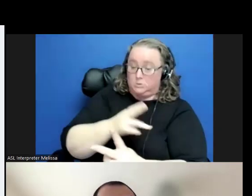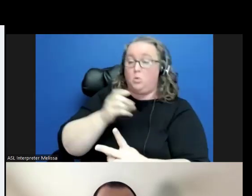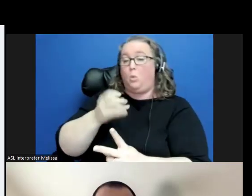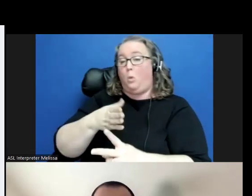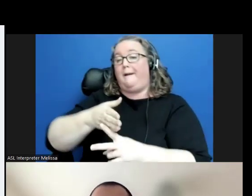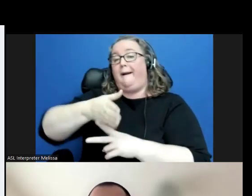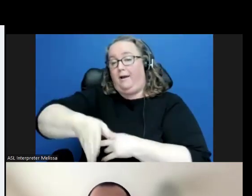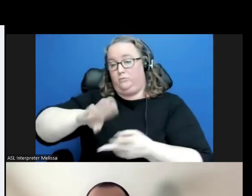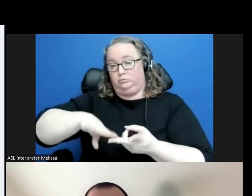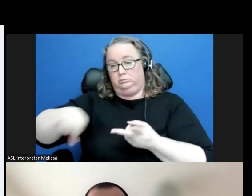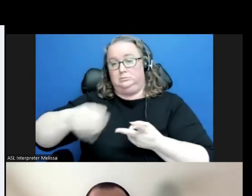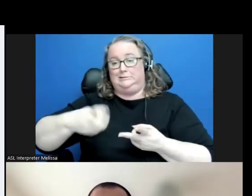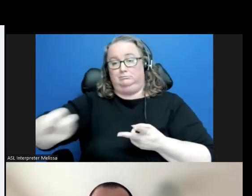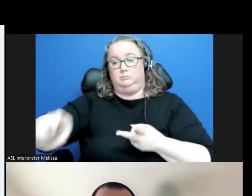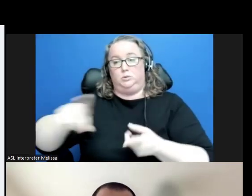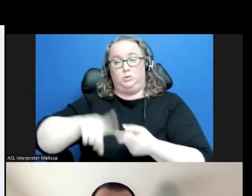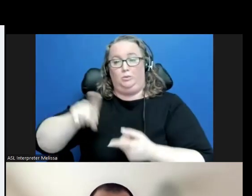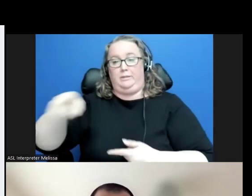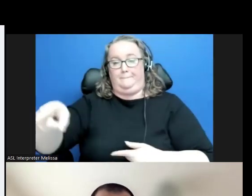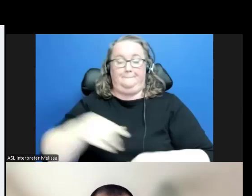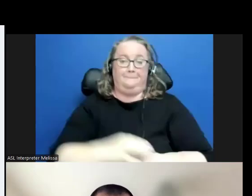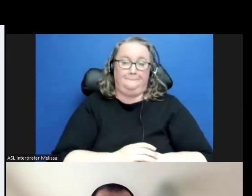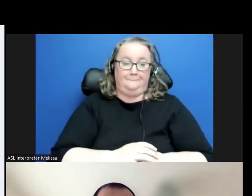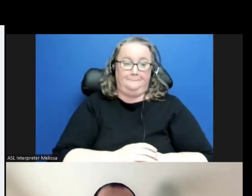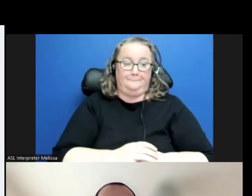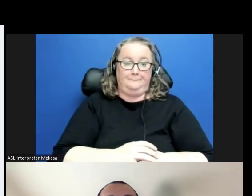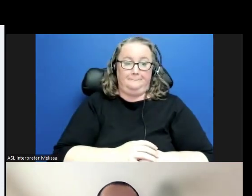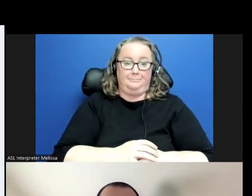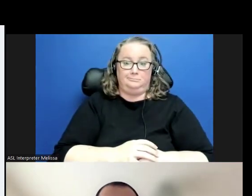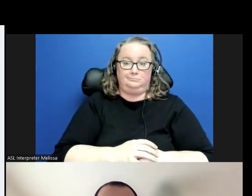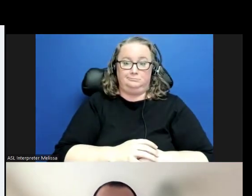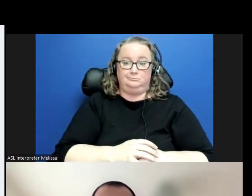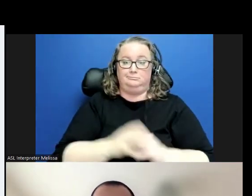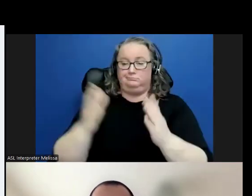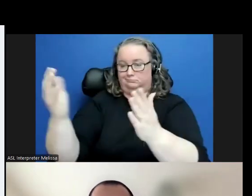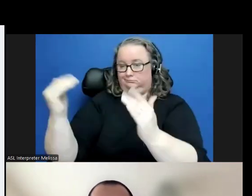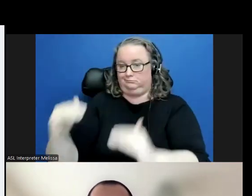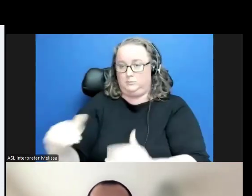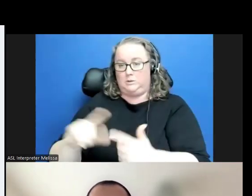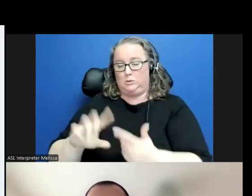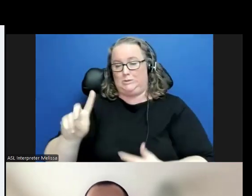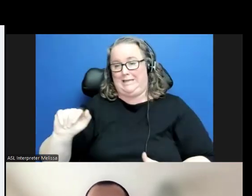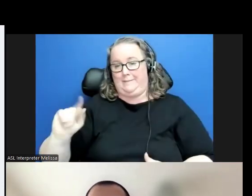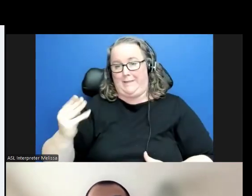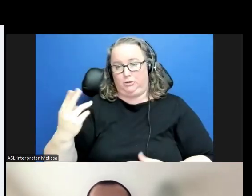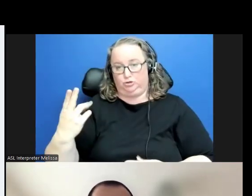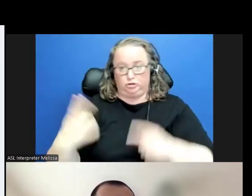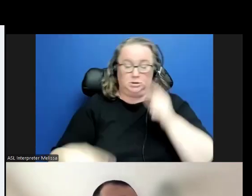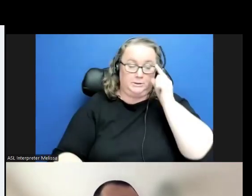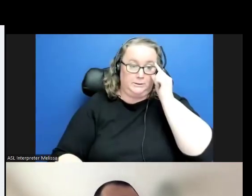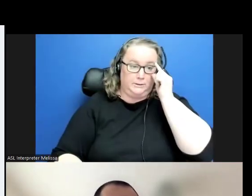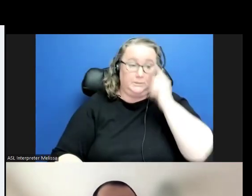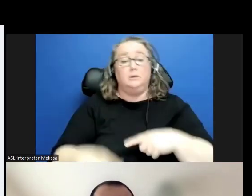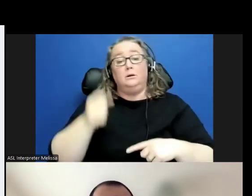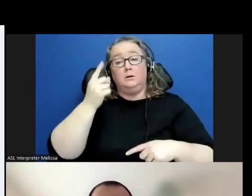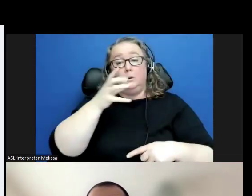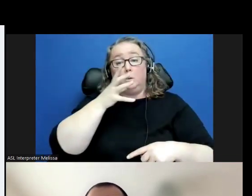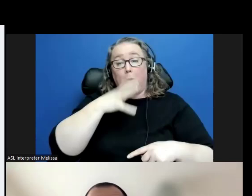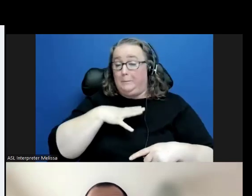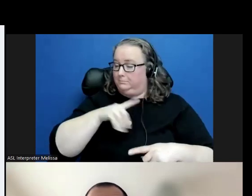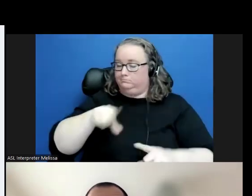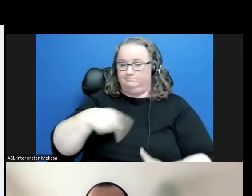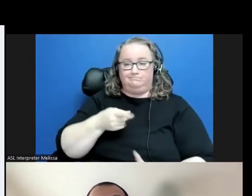or after Bridgewater. They're quote unquote, stepped down to DMH hospitals. And women are sent